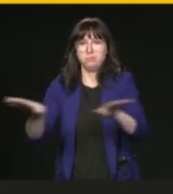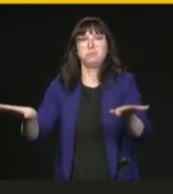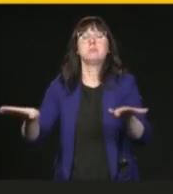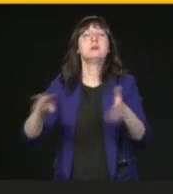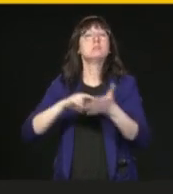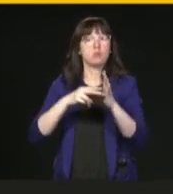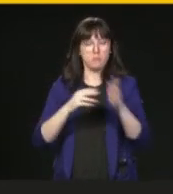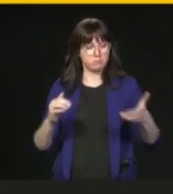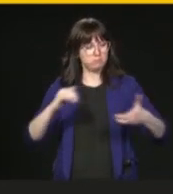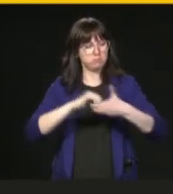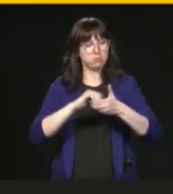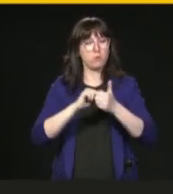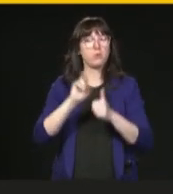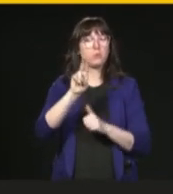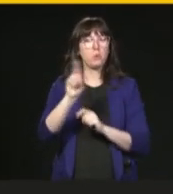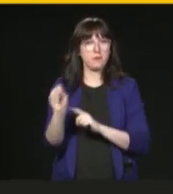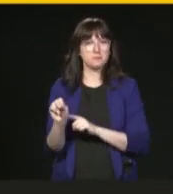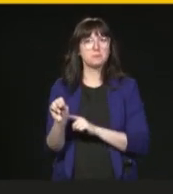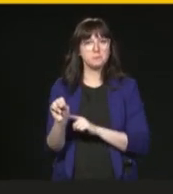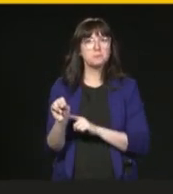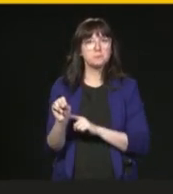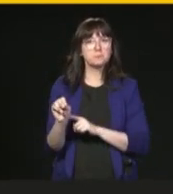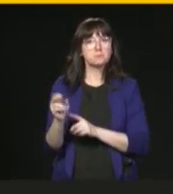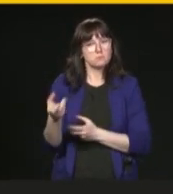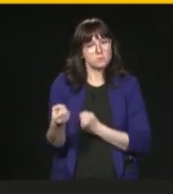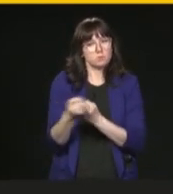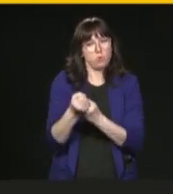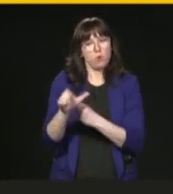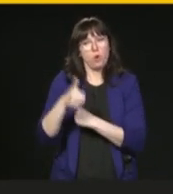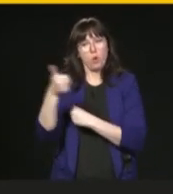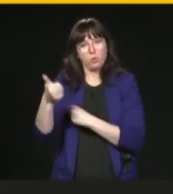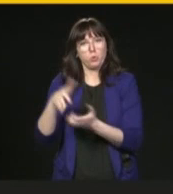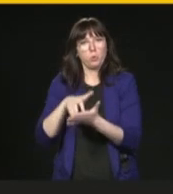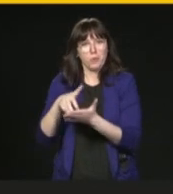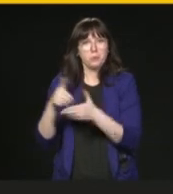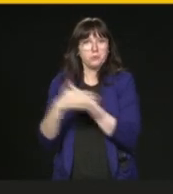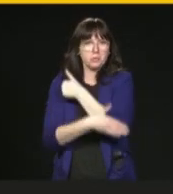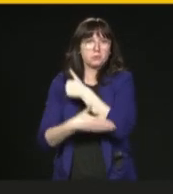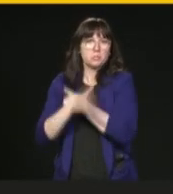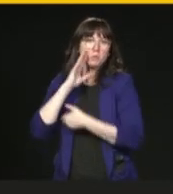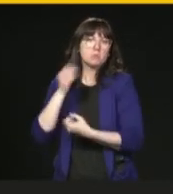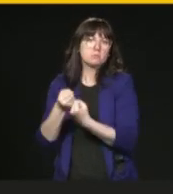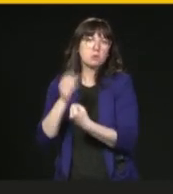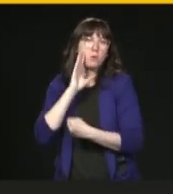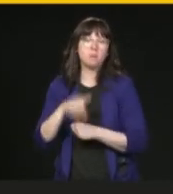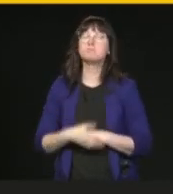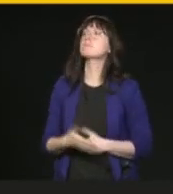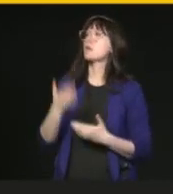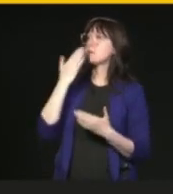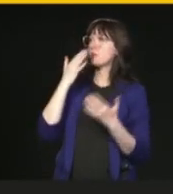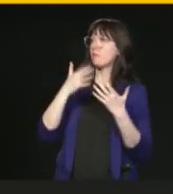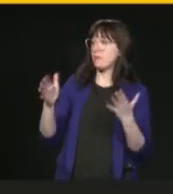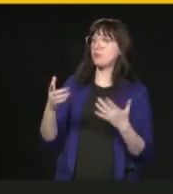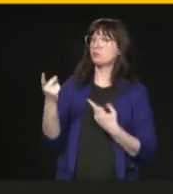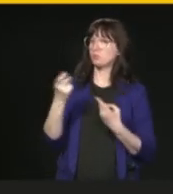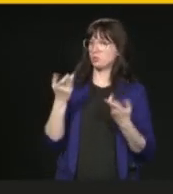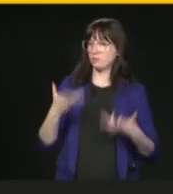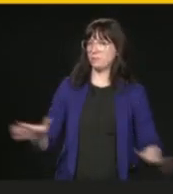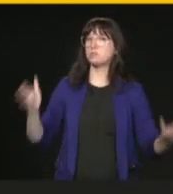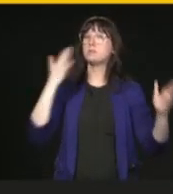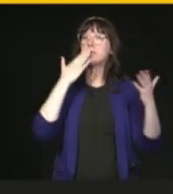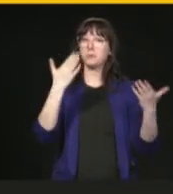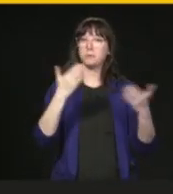UN's efforts to help those countries in distress. Merci tout le monde. Bonne journée.